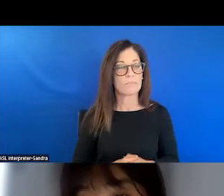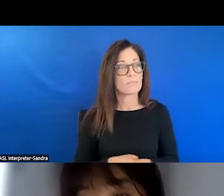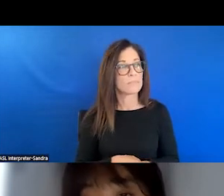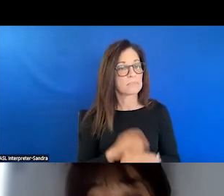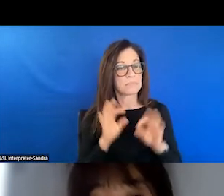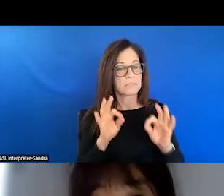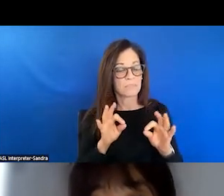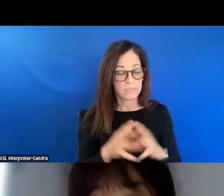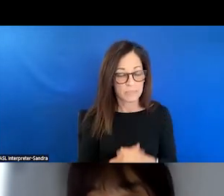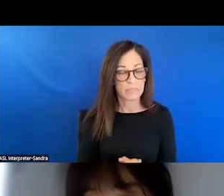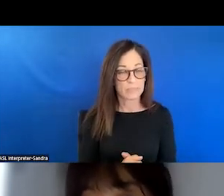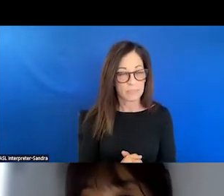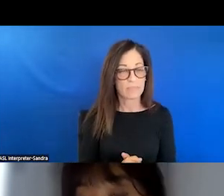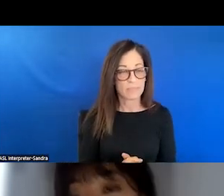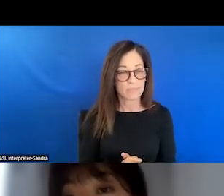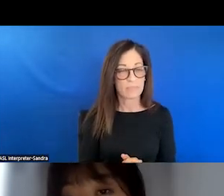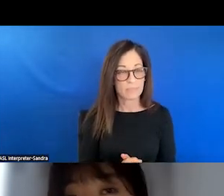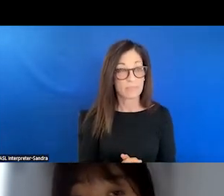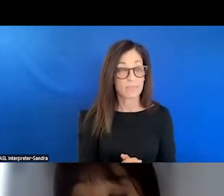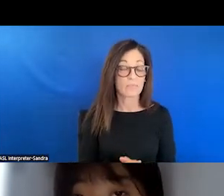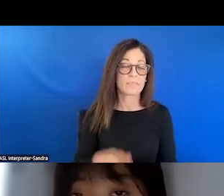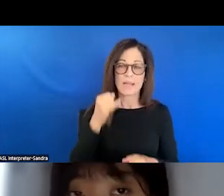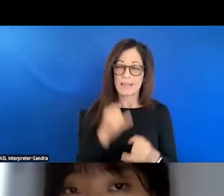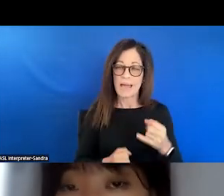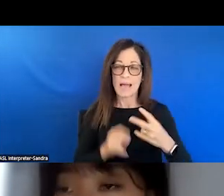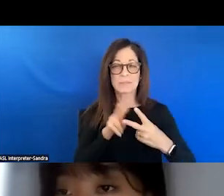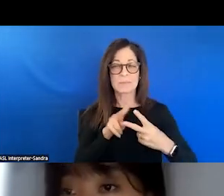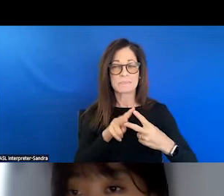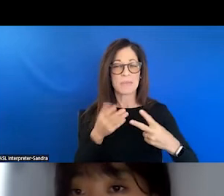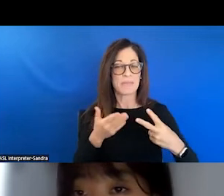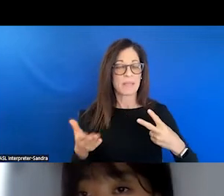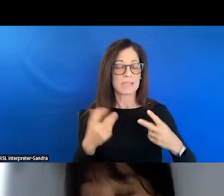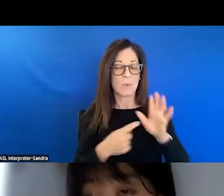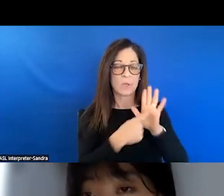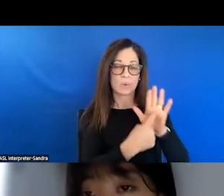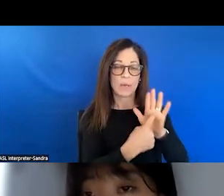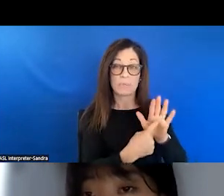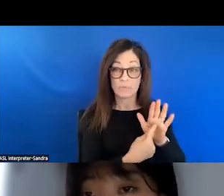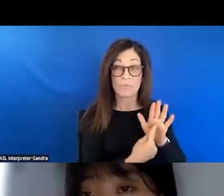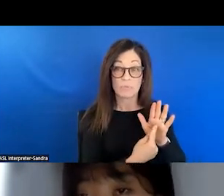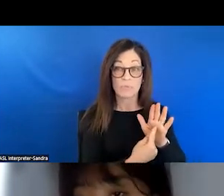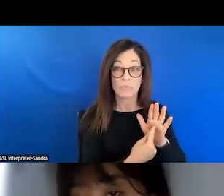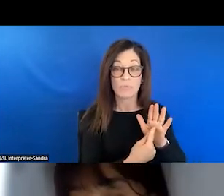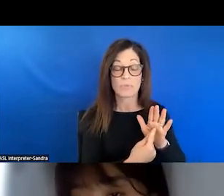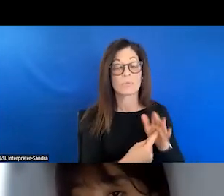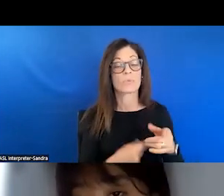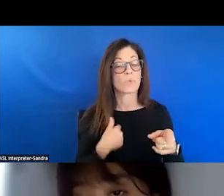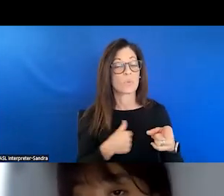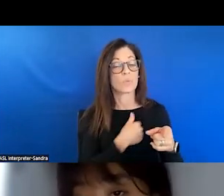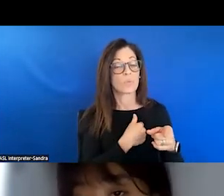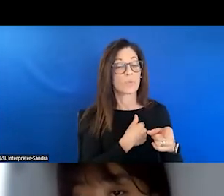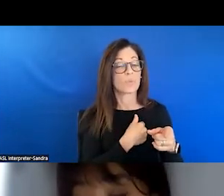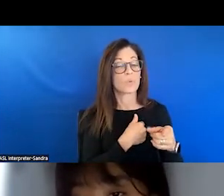Perfect. And the last 2 things I would demo here is that we have added